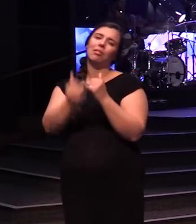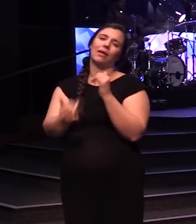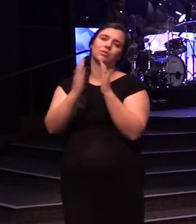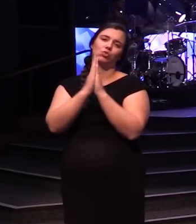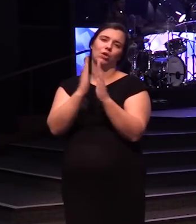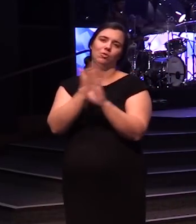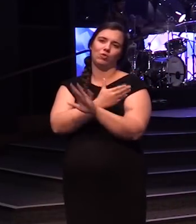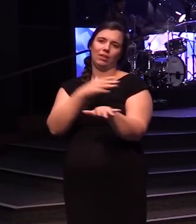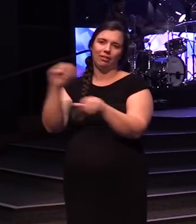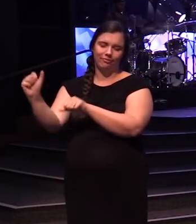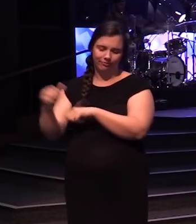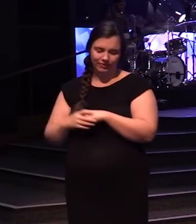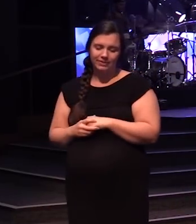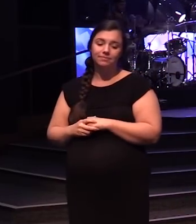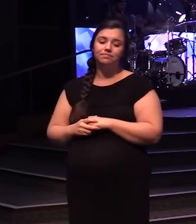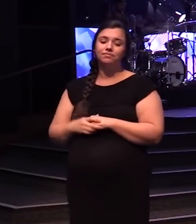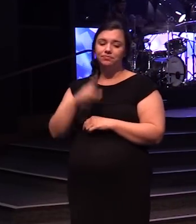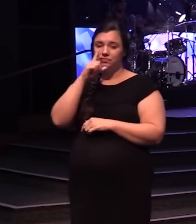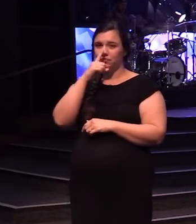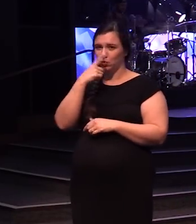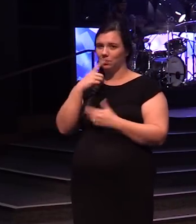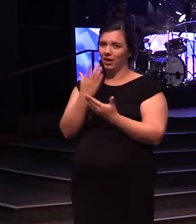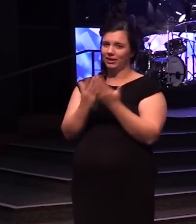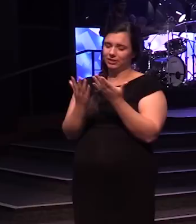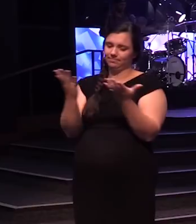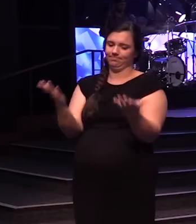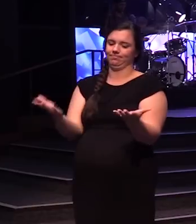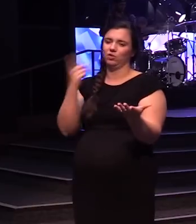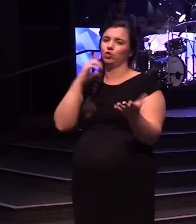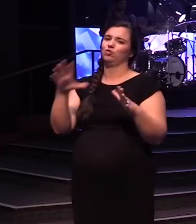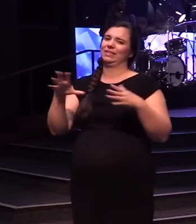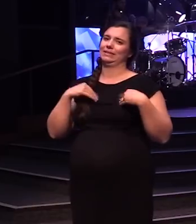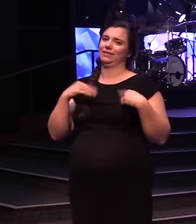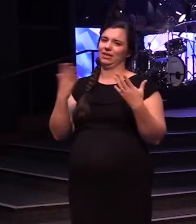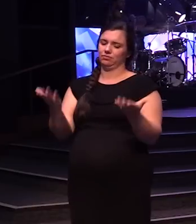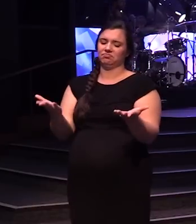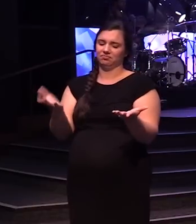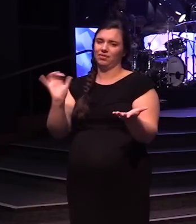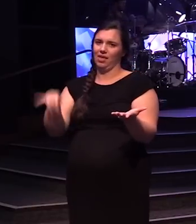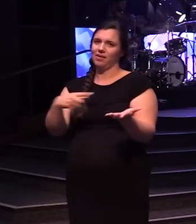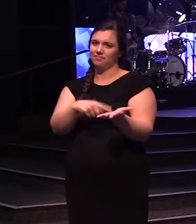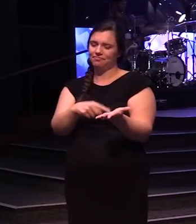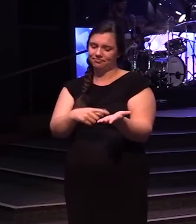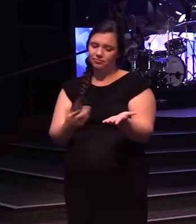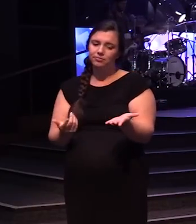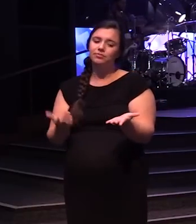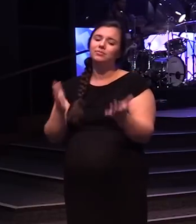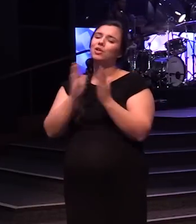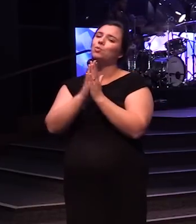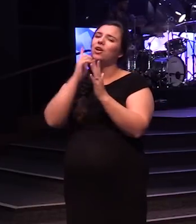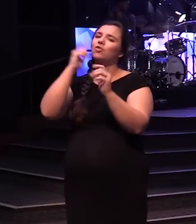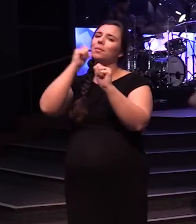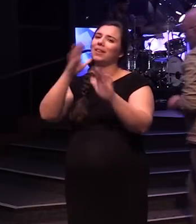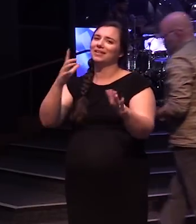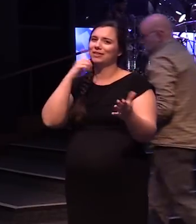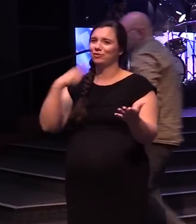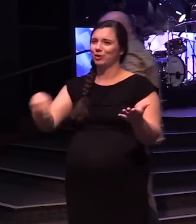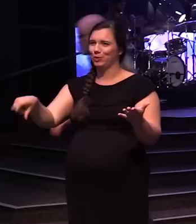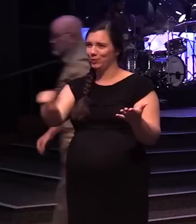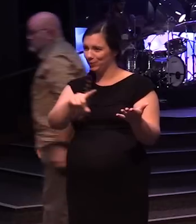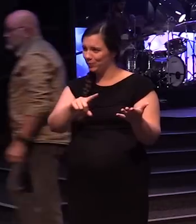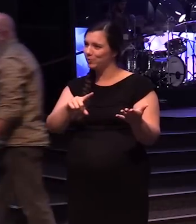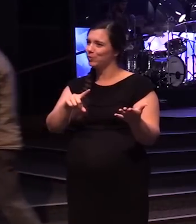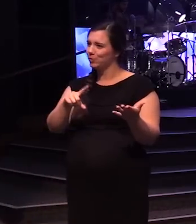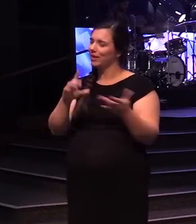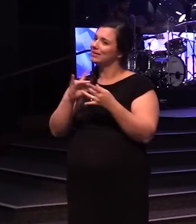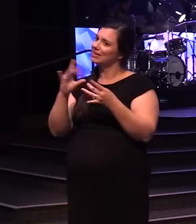today. So we just put your hands in a posture of receiving. This is a prayer of blessing that was